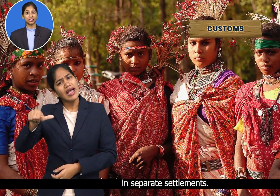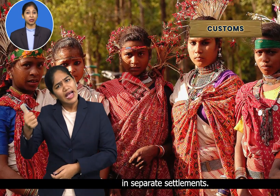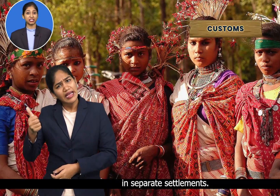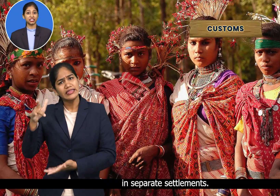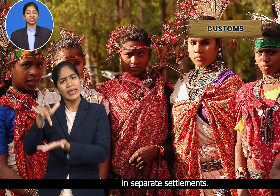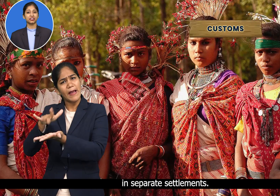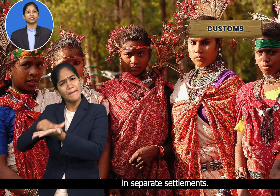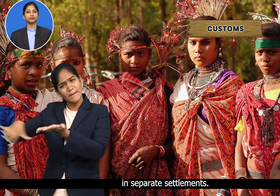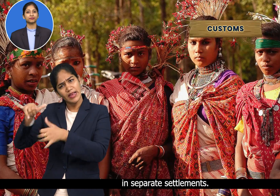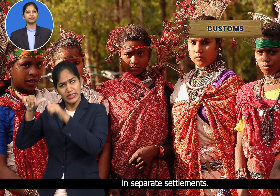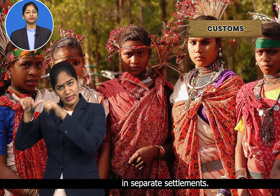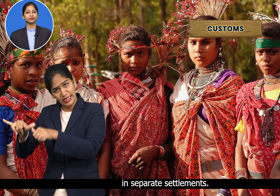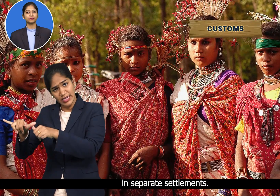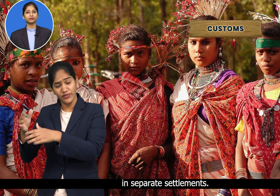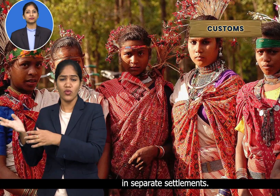separate settlements.